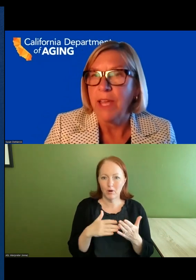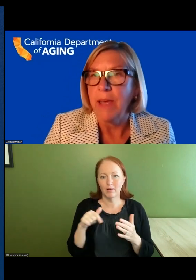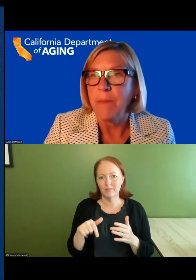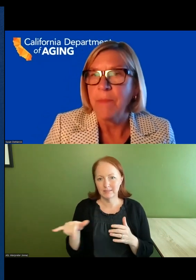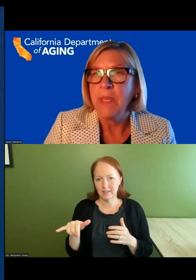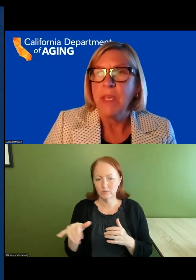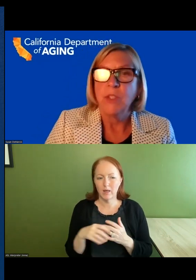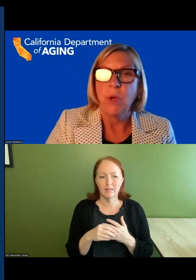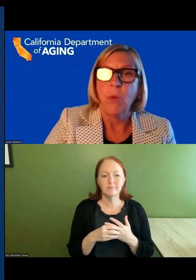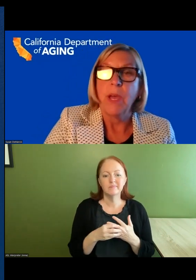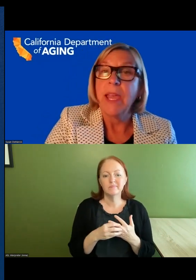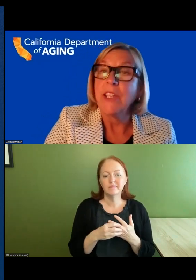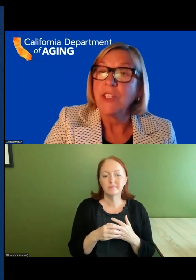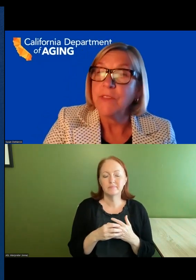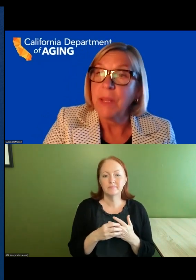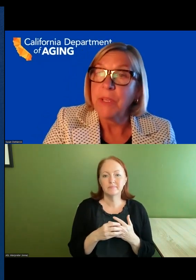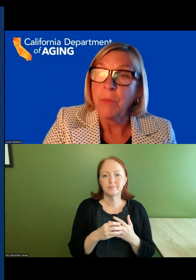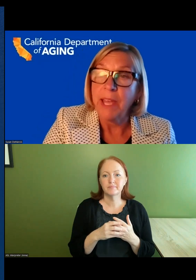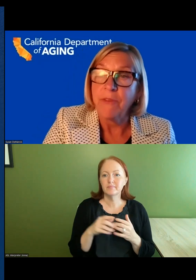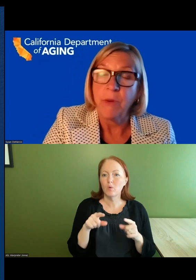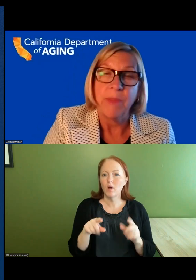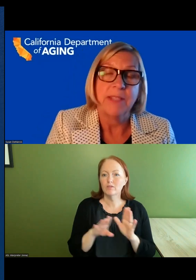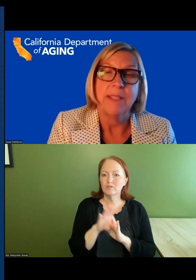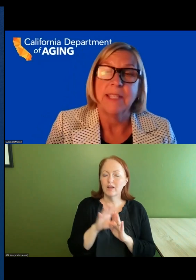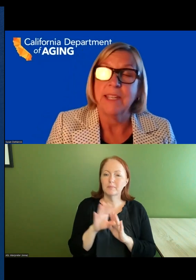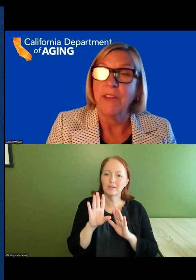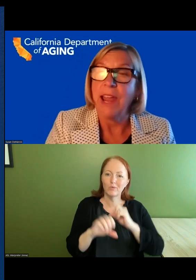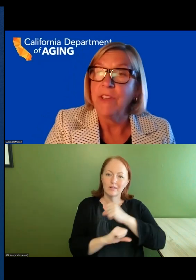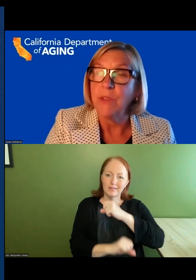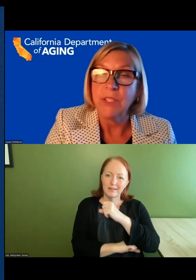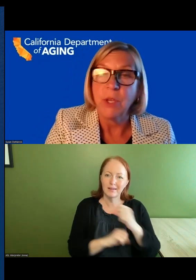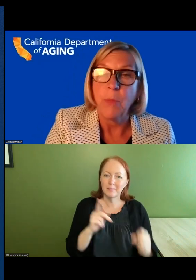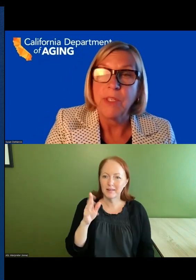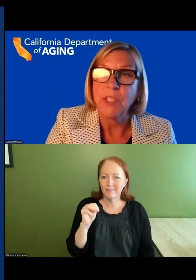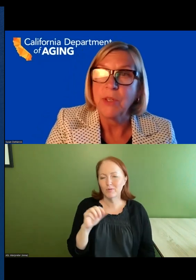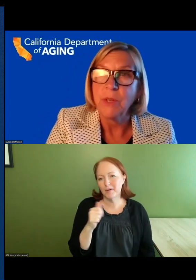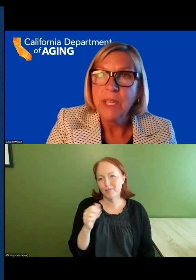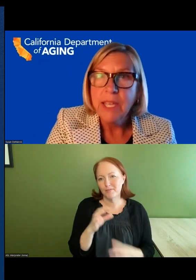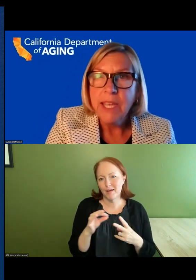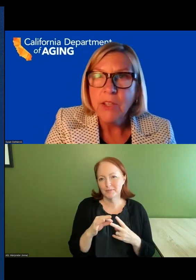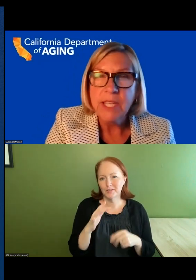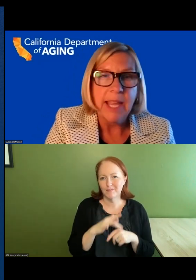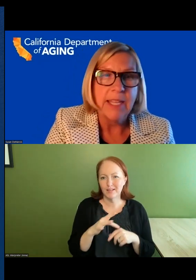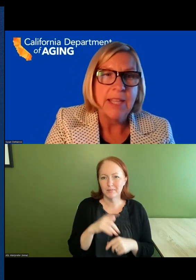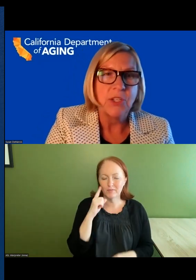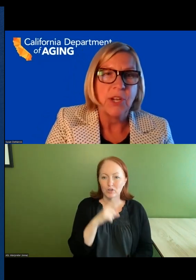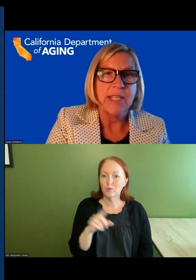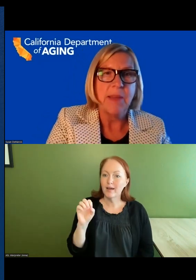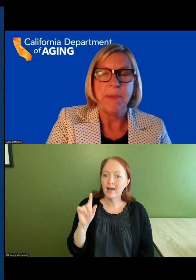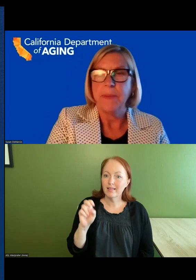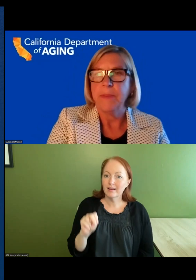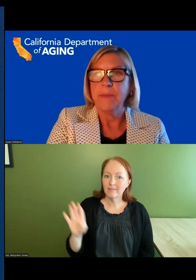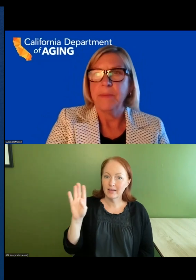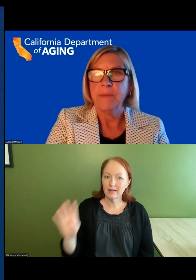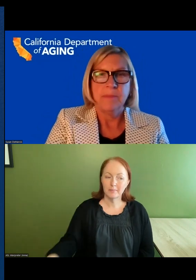well. So as you're developing your platform, that's another avenue that's open to you. It looks like Ellen has her hand